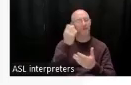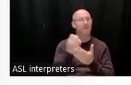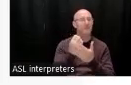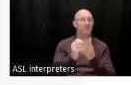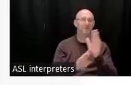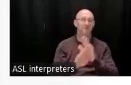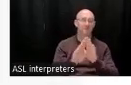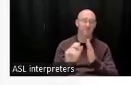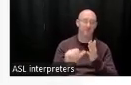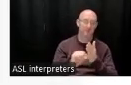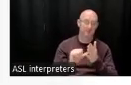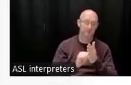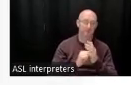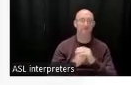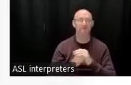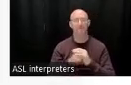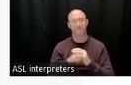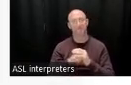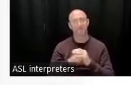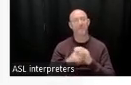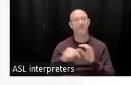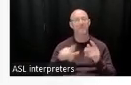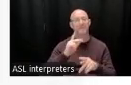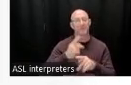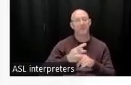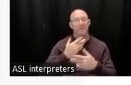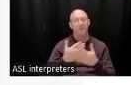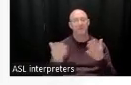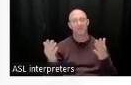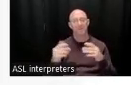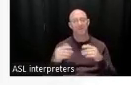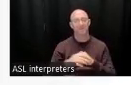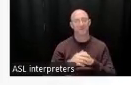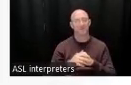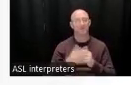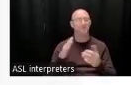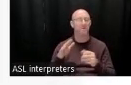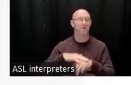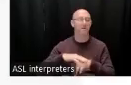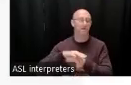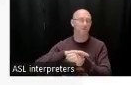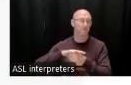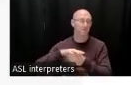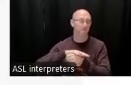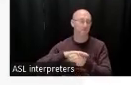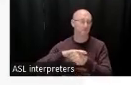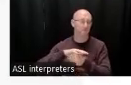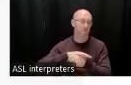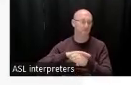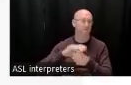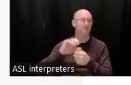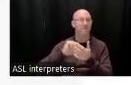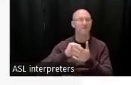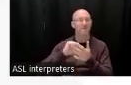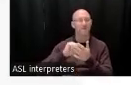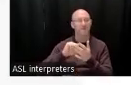page. And this is, you know, the kind of thing you may see on a local page of